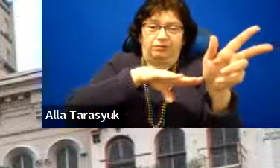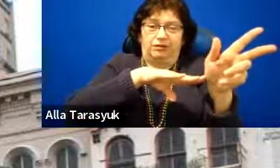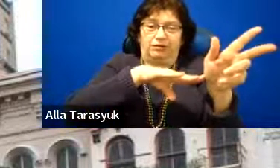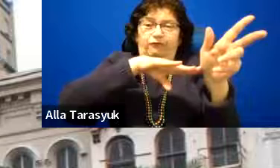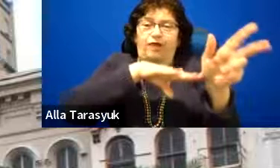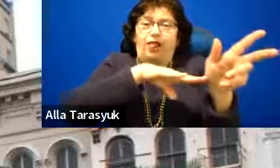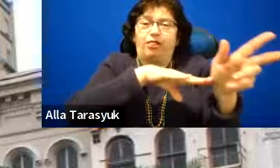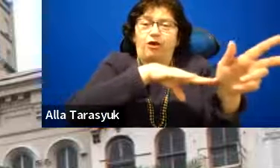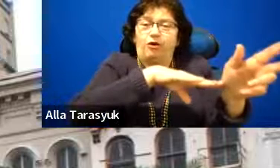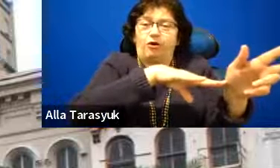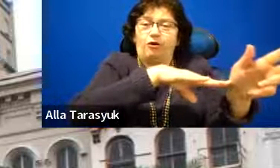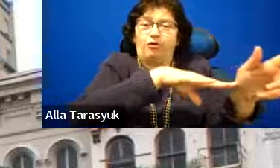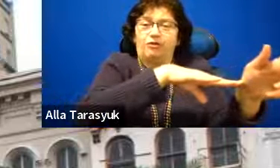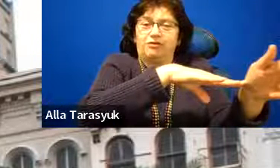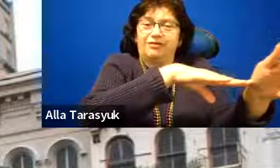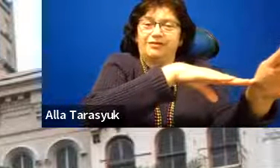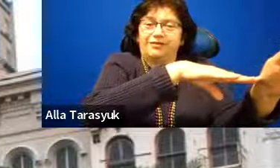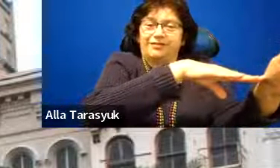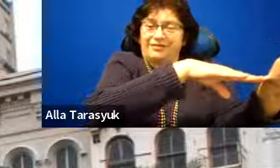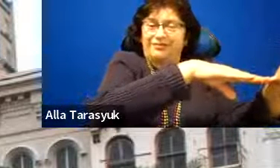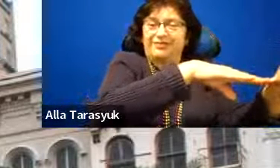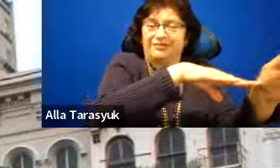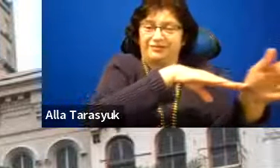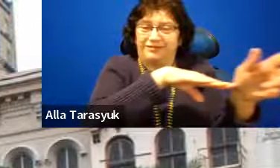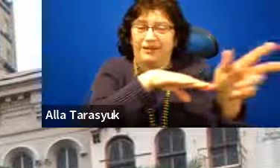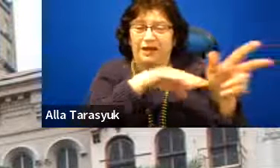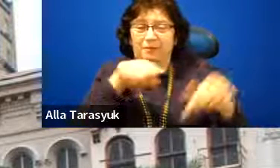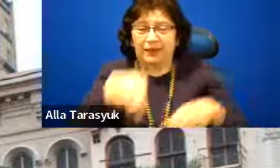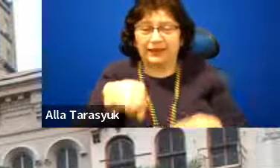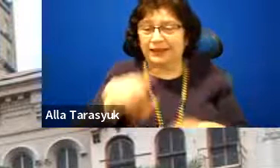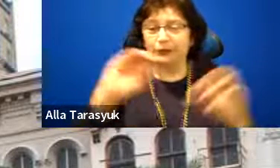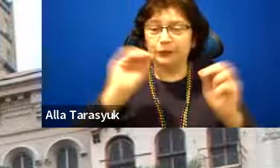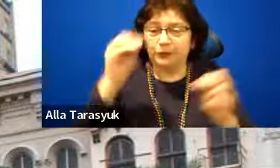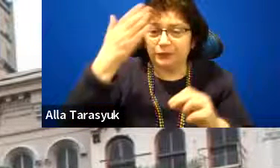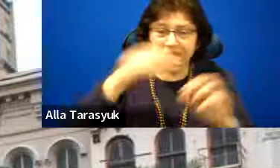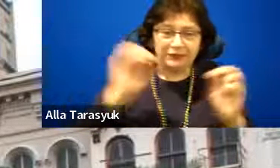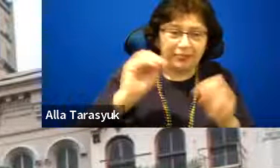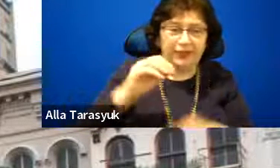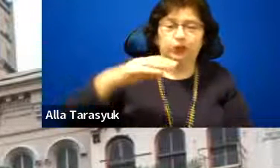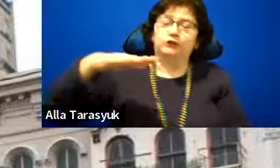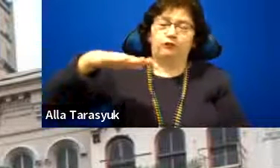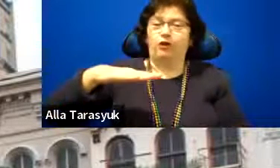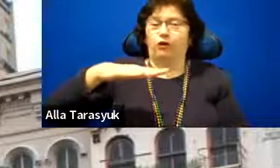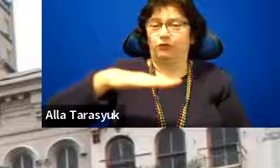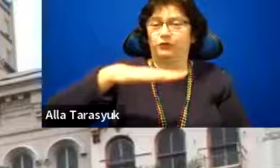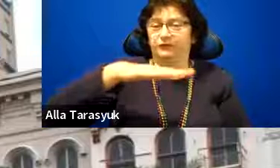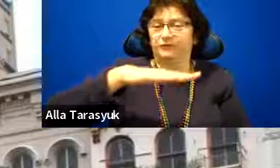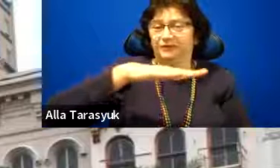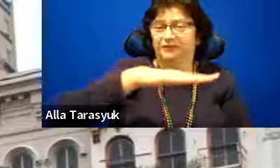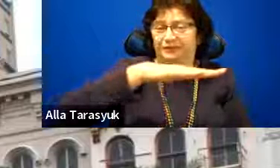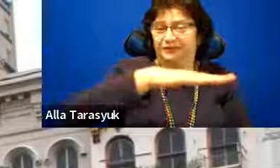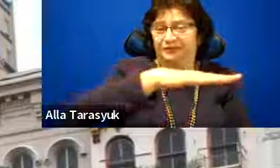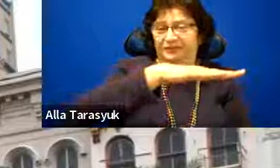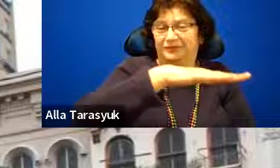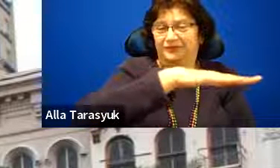Some people sign the truck and then the float behind it. So you can do that as well. But in this picture, there's no